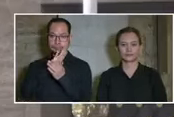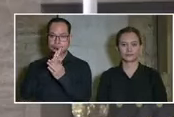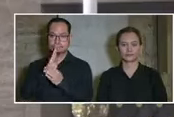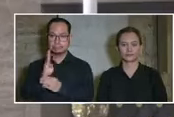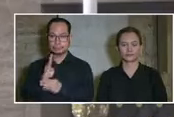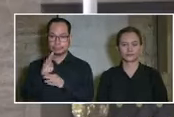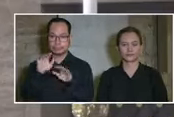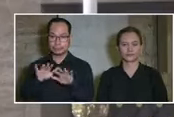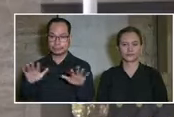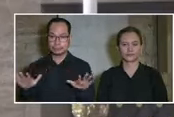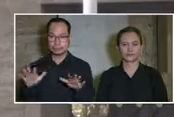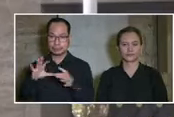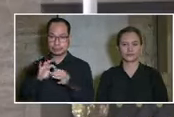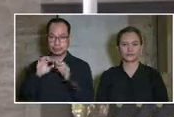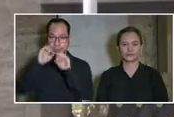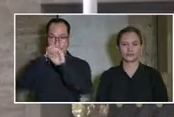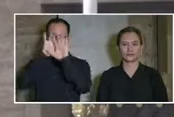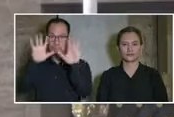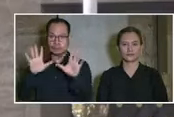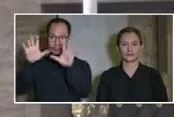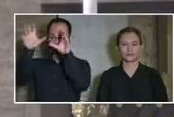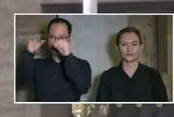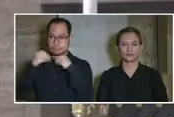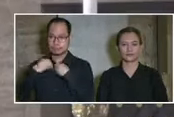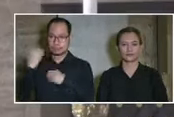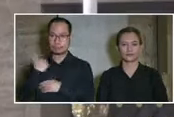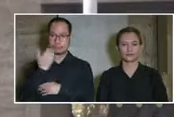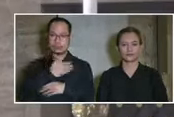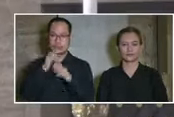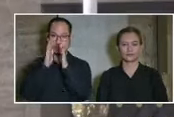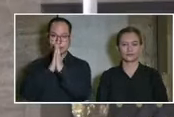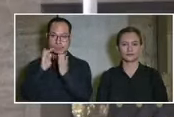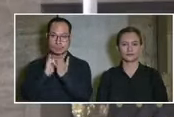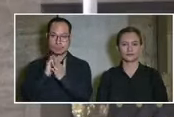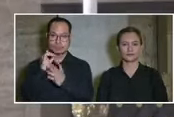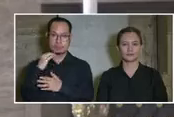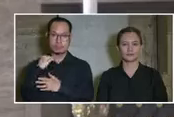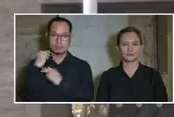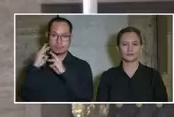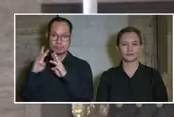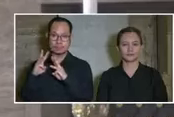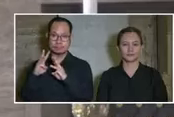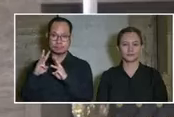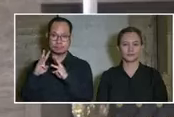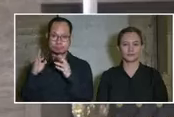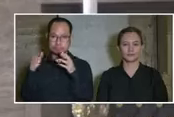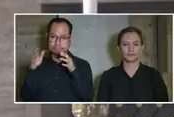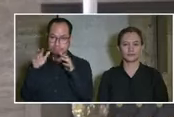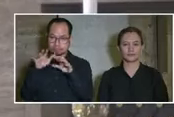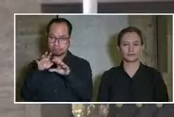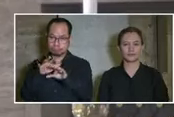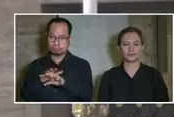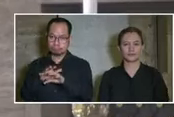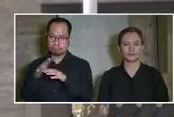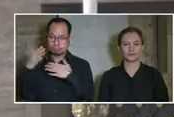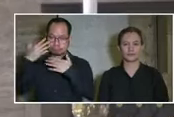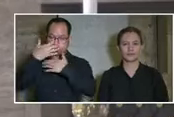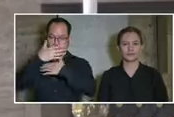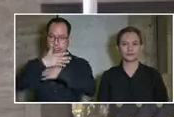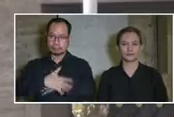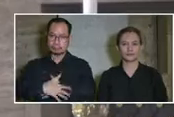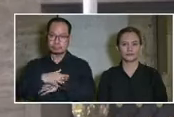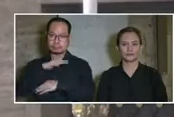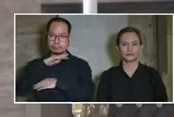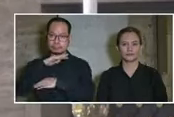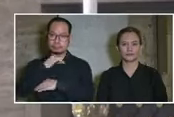light, grant, we pray, that we may not be wrapped in the darkness of error,